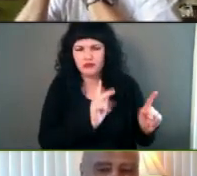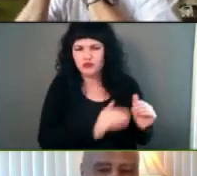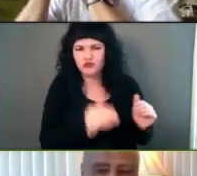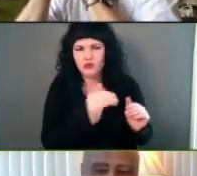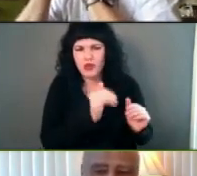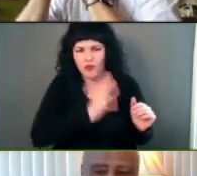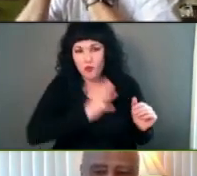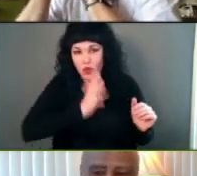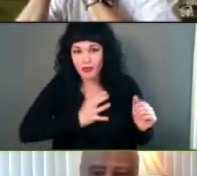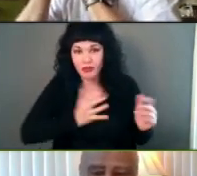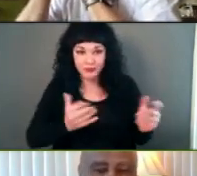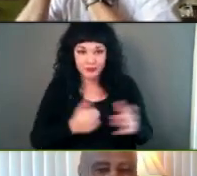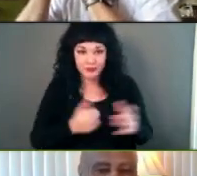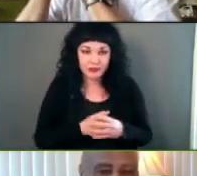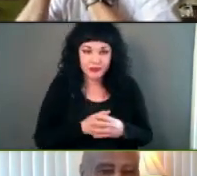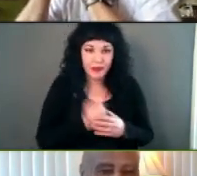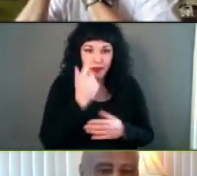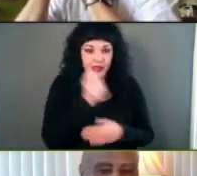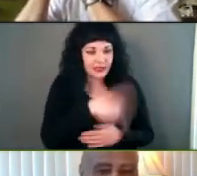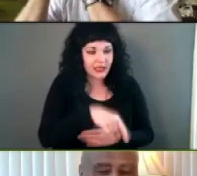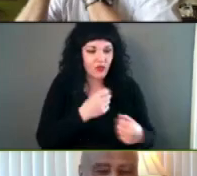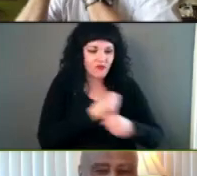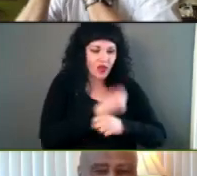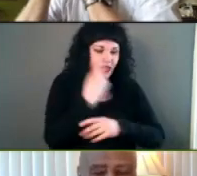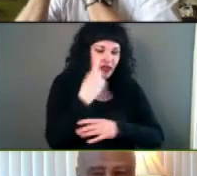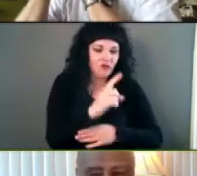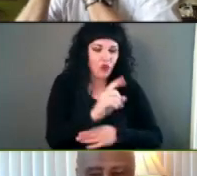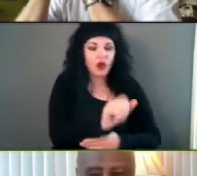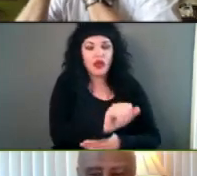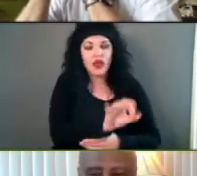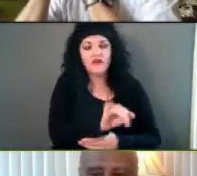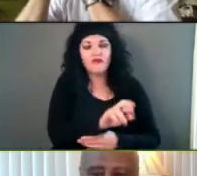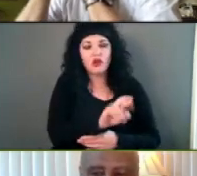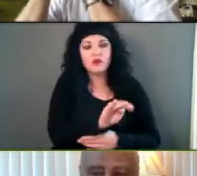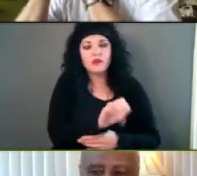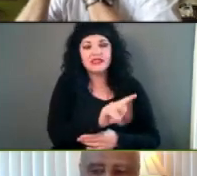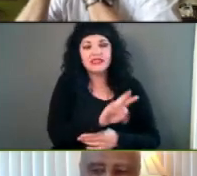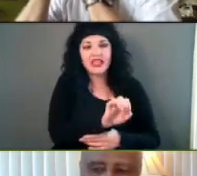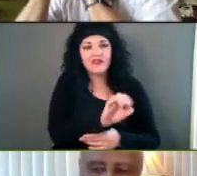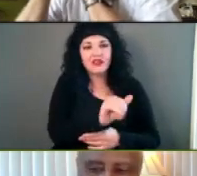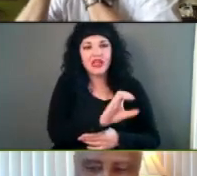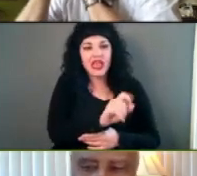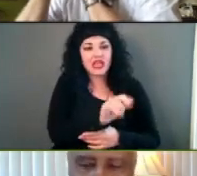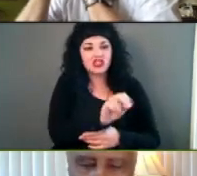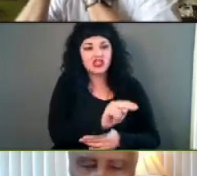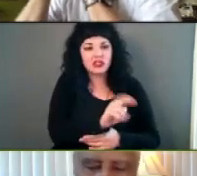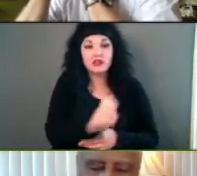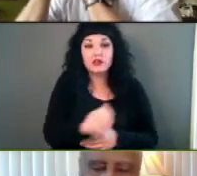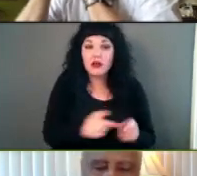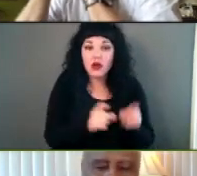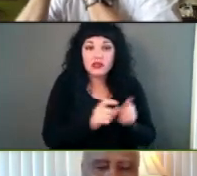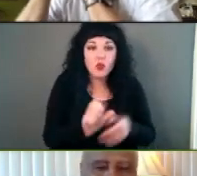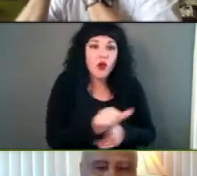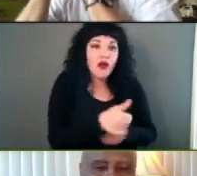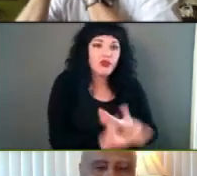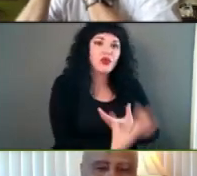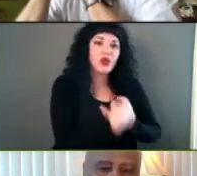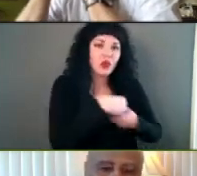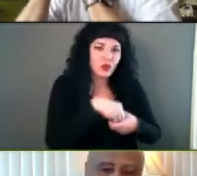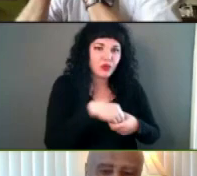and other inclusionary policies. So today, you generally